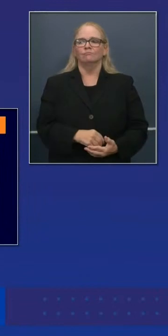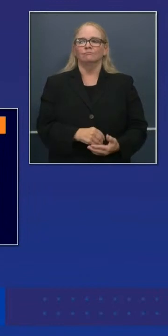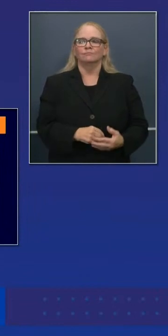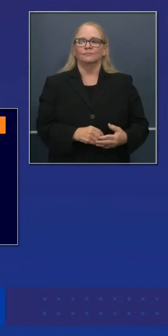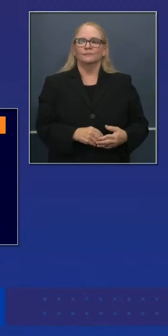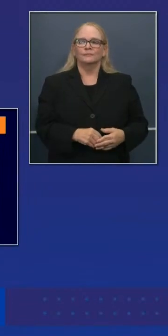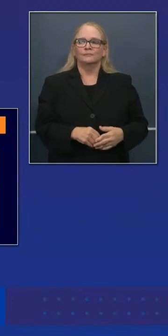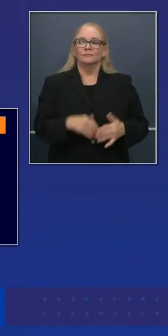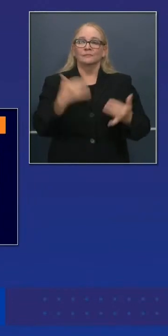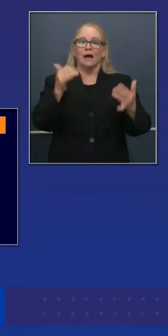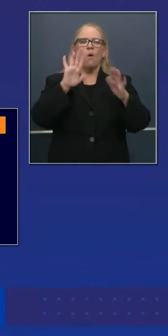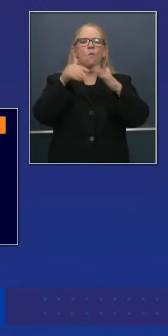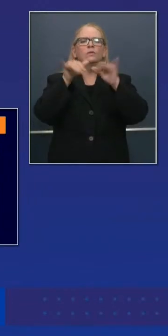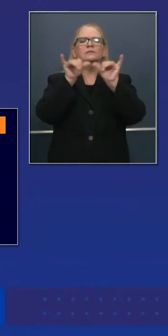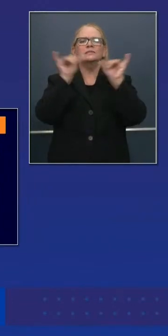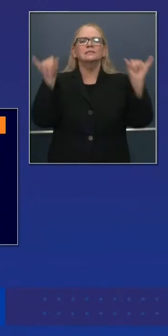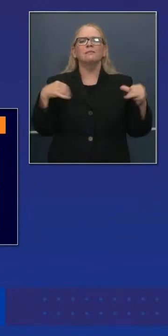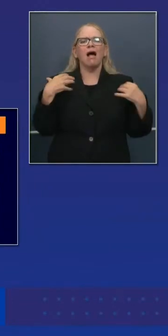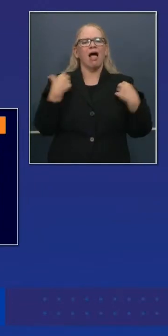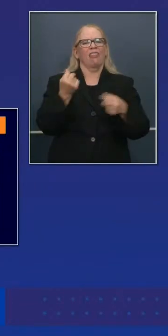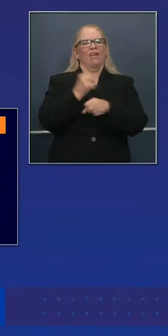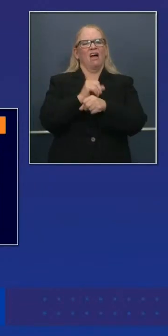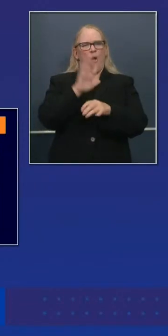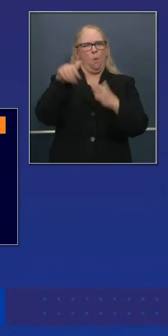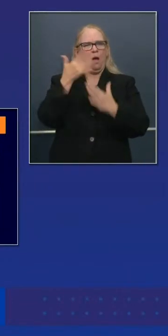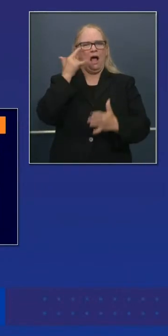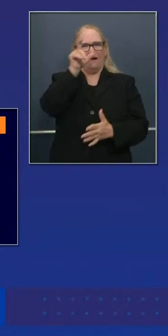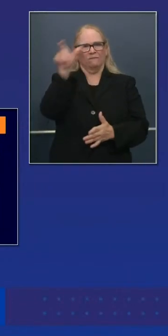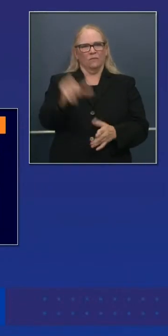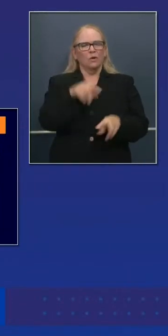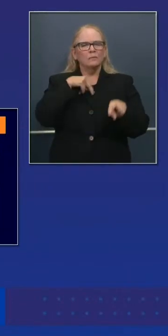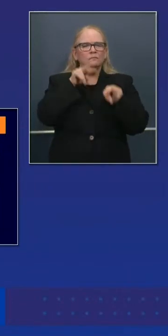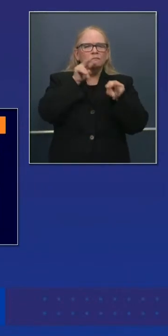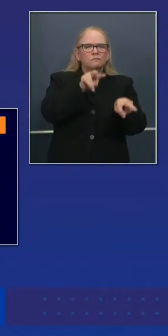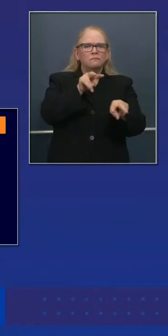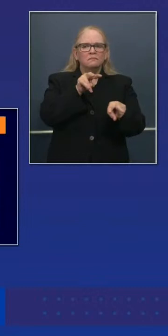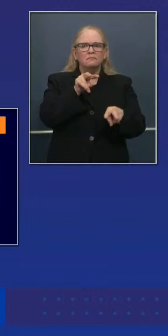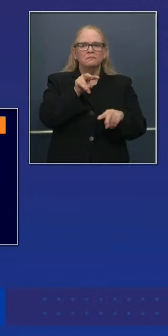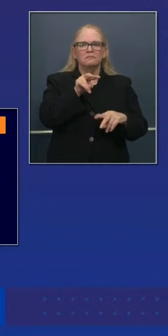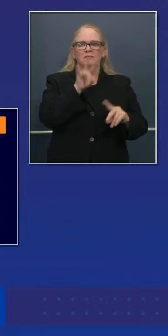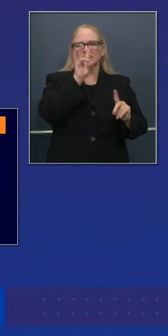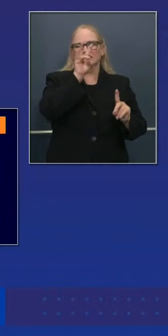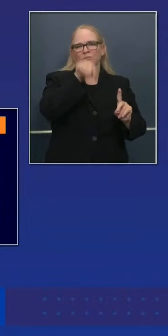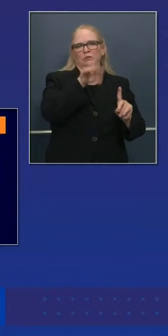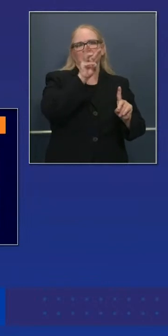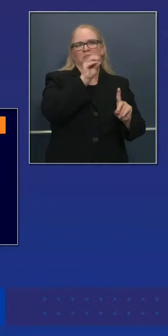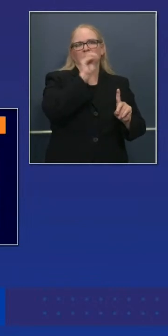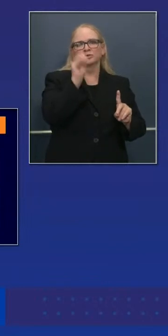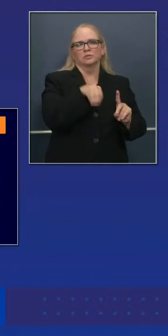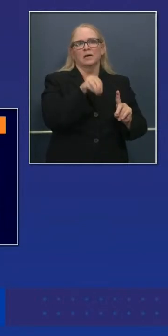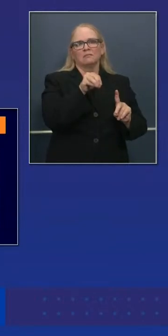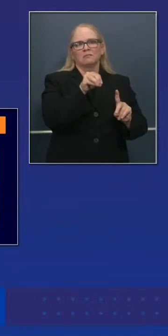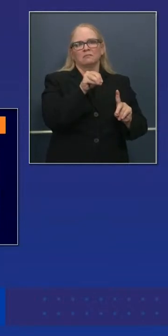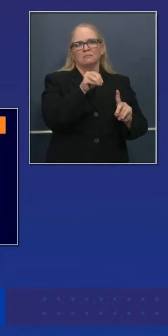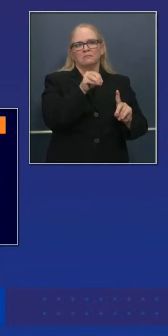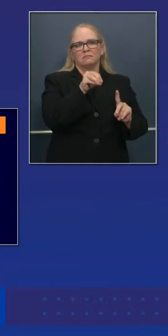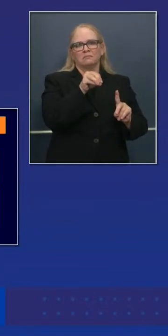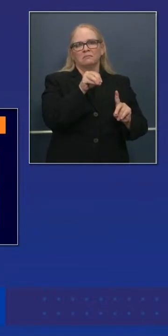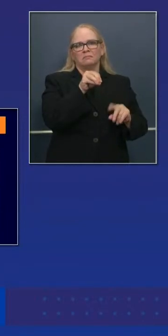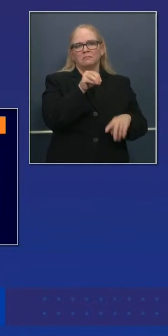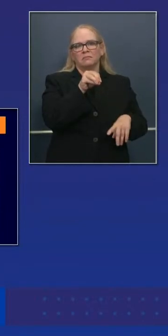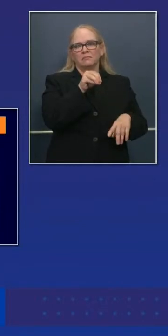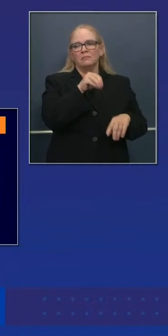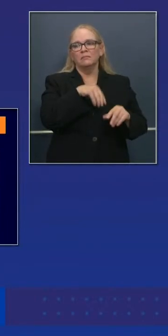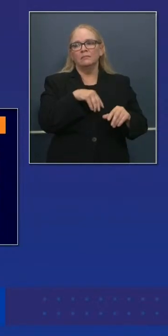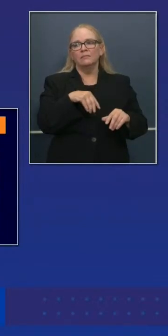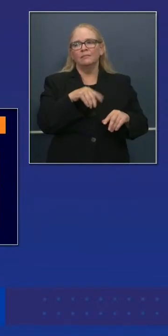and capacity. Right now, it's a little over 7.6%, so we rounded up 8% of total capacity.